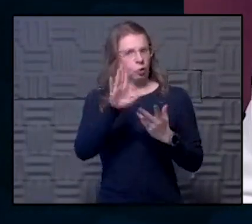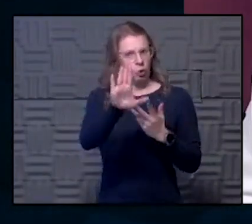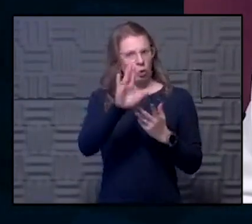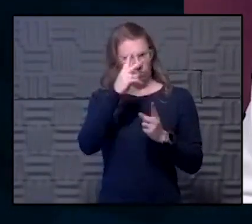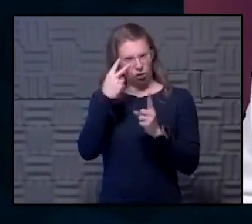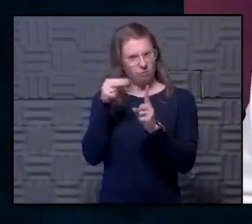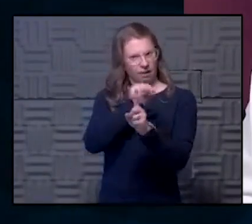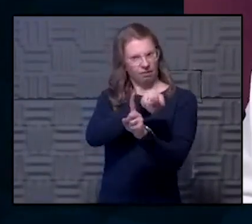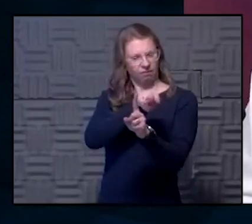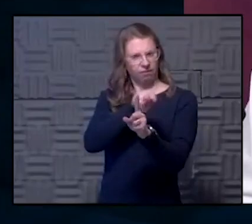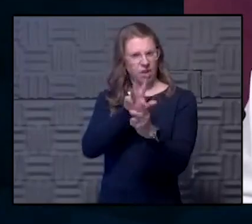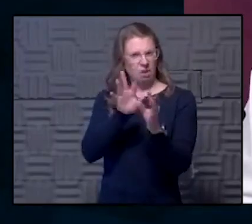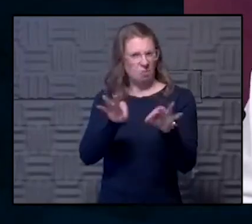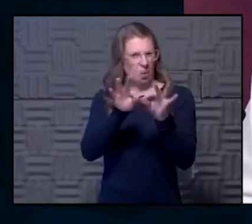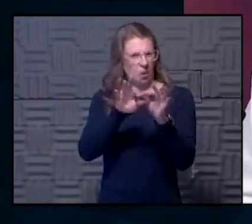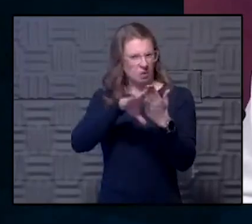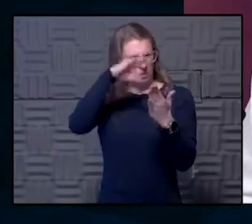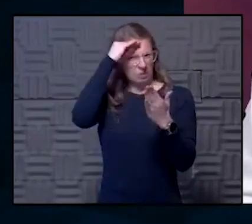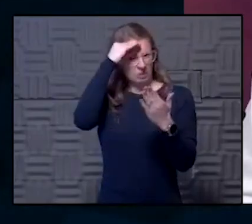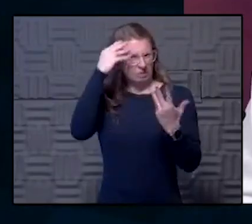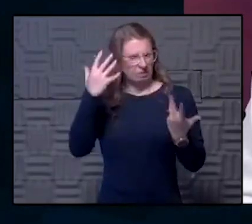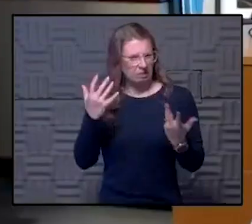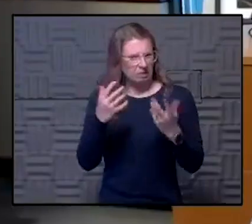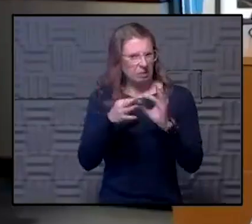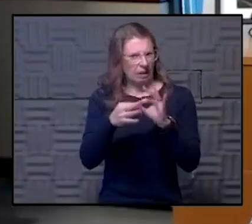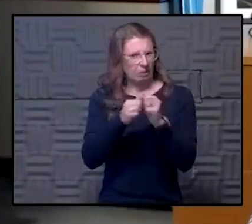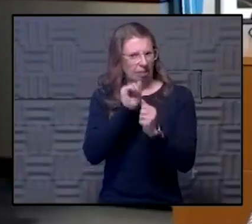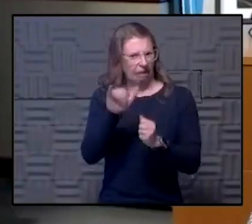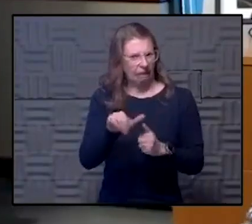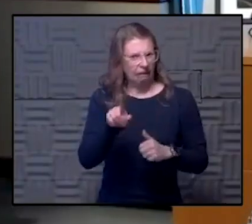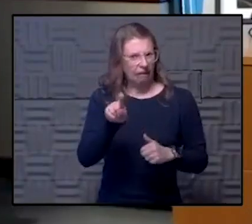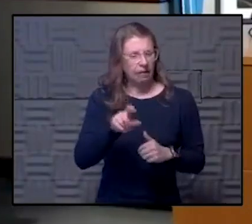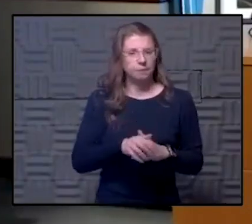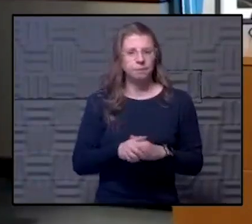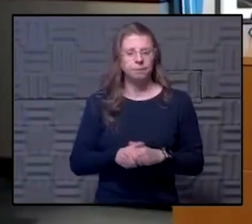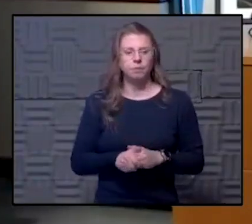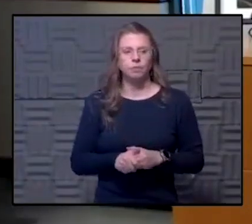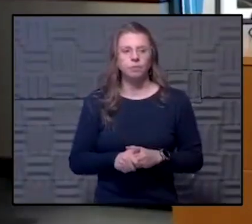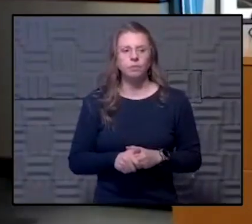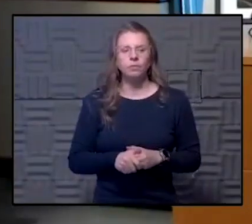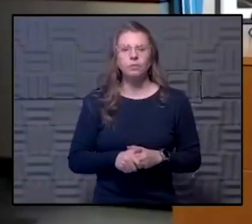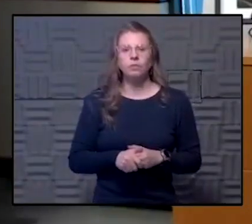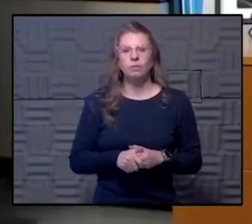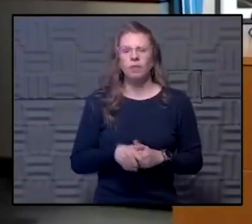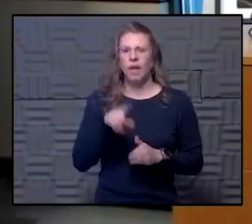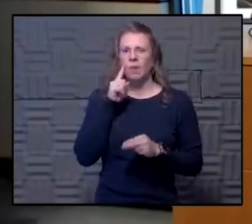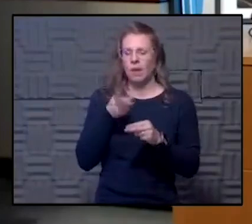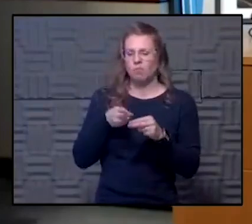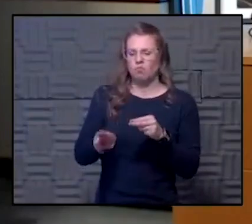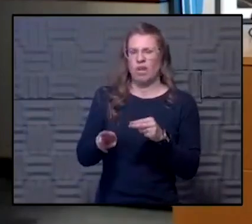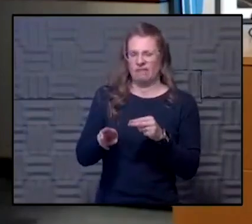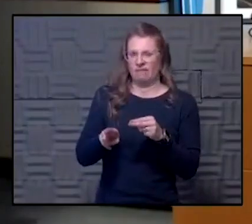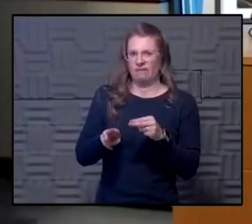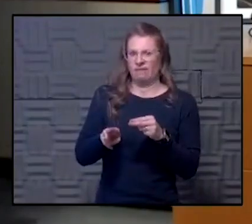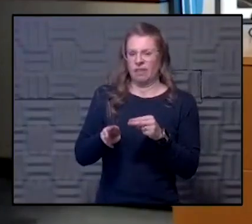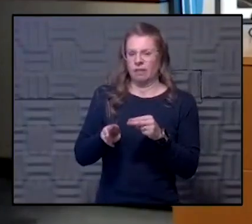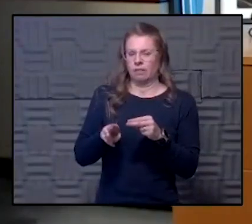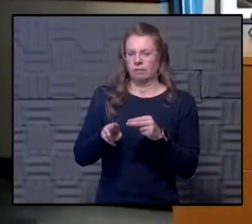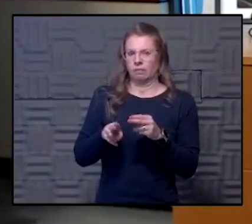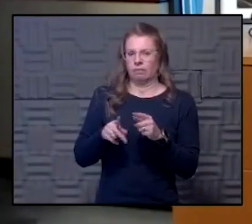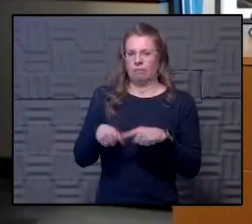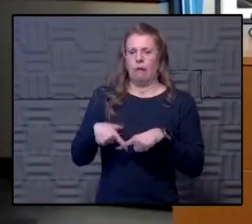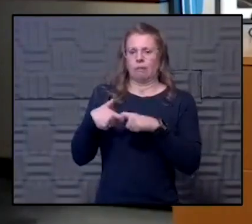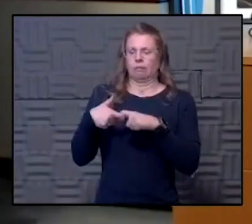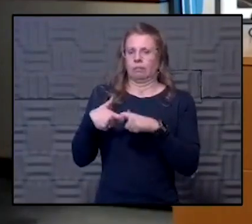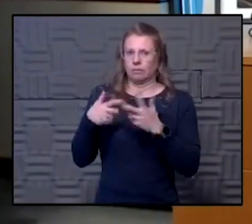that's important as part of that message? I think it's just going to be a very brief speed bump in the road.